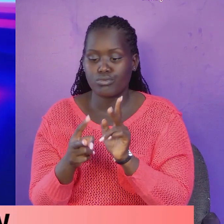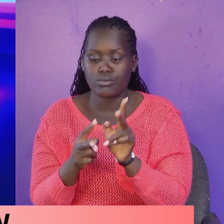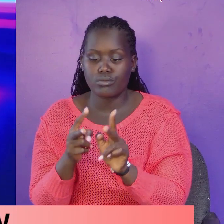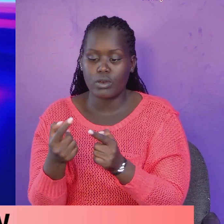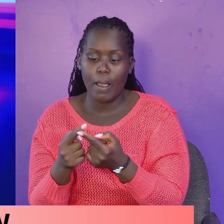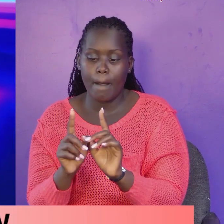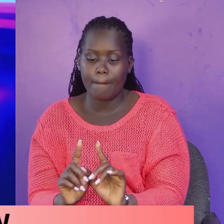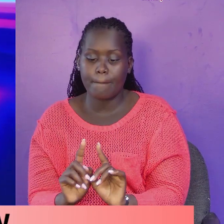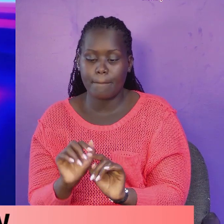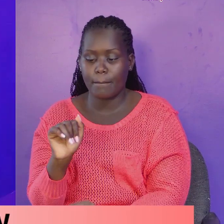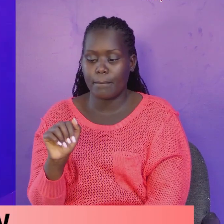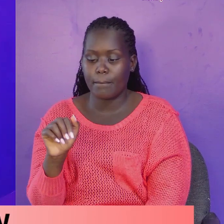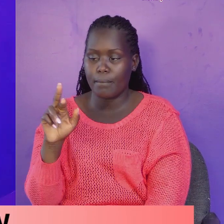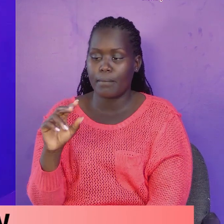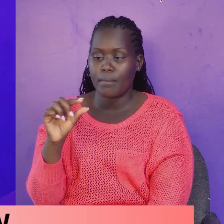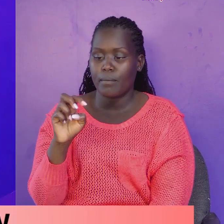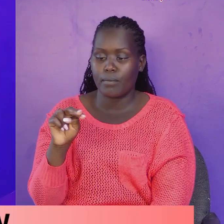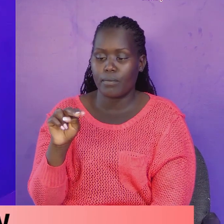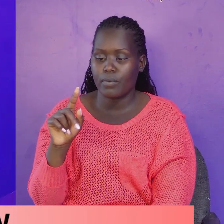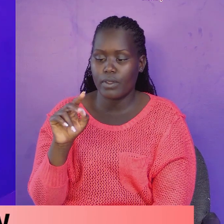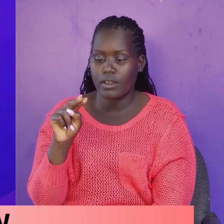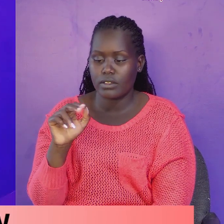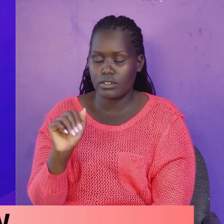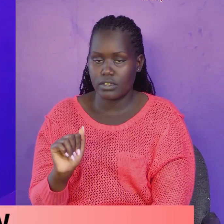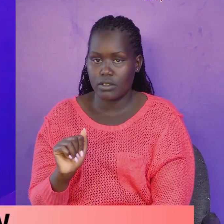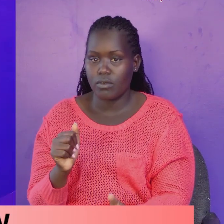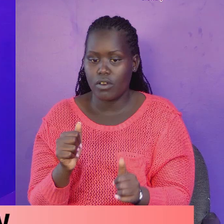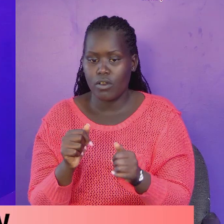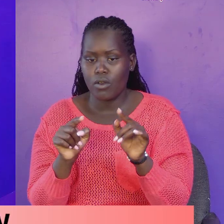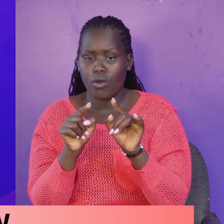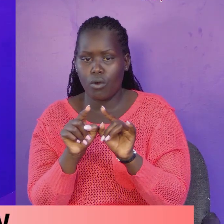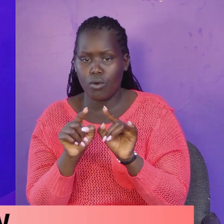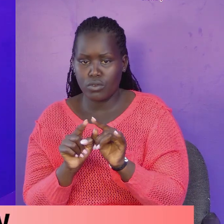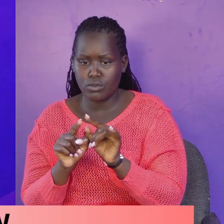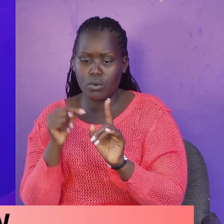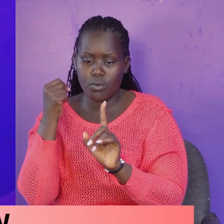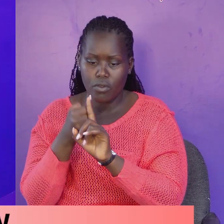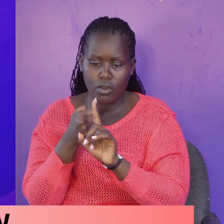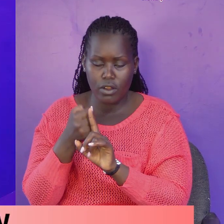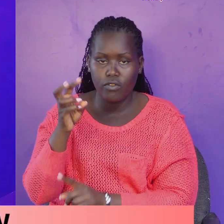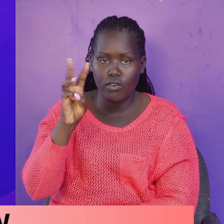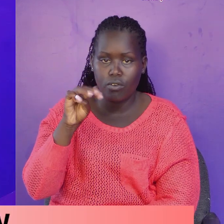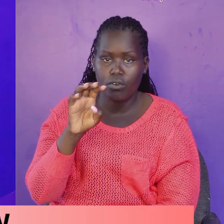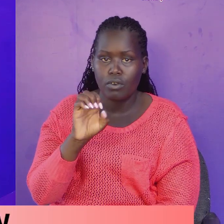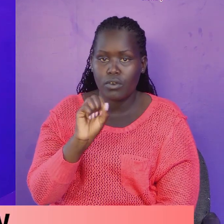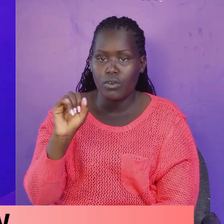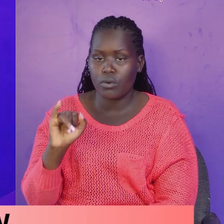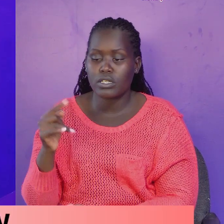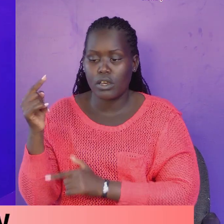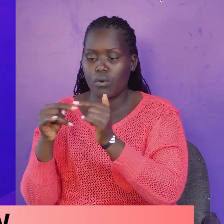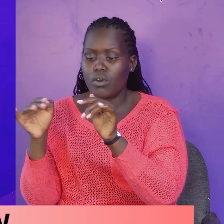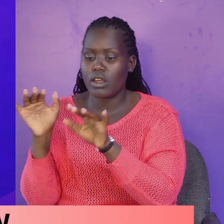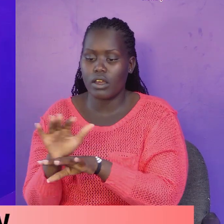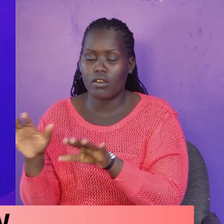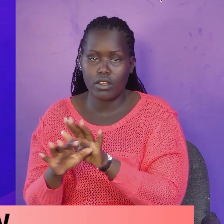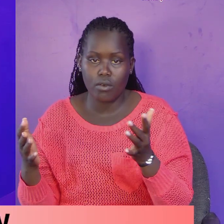But Argentina, I think Argentina were fighting also for Messi, because Messi has won almost everything in the world. And